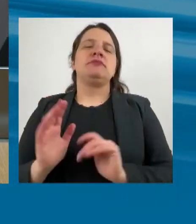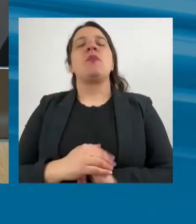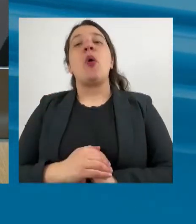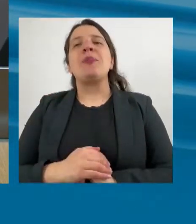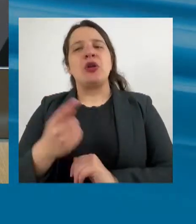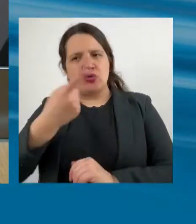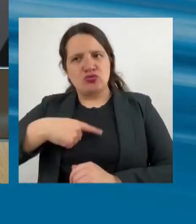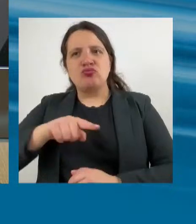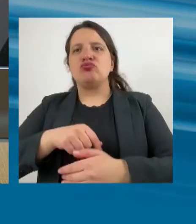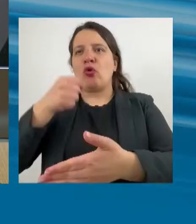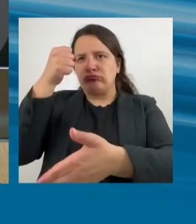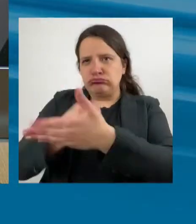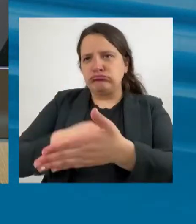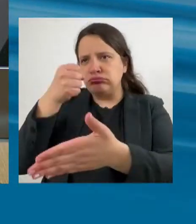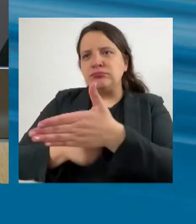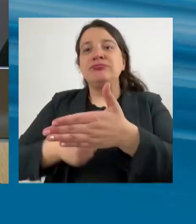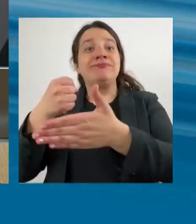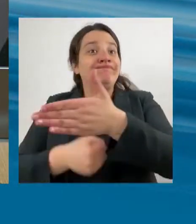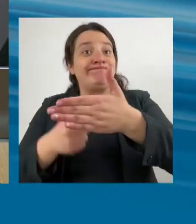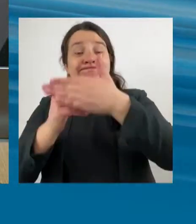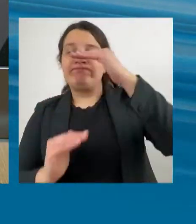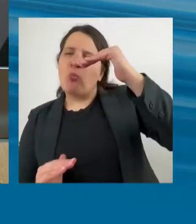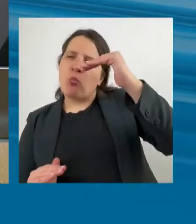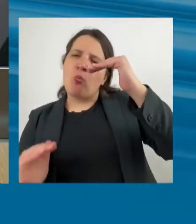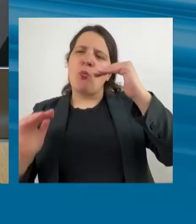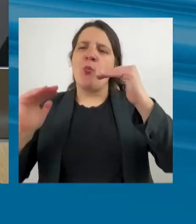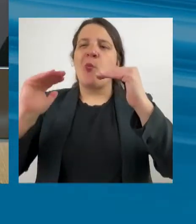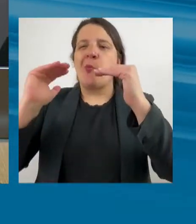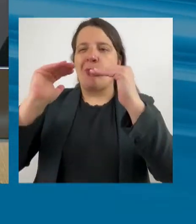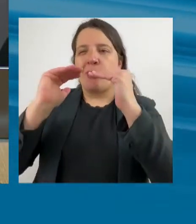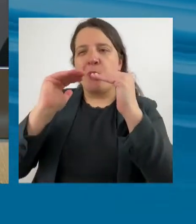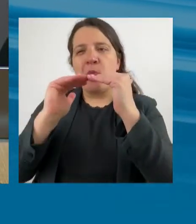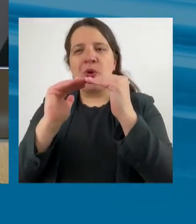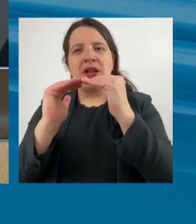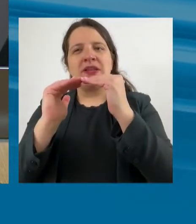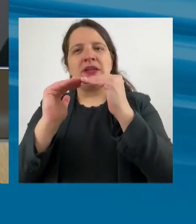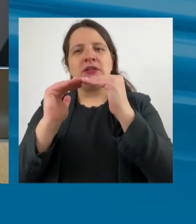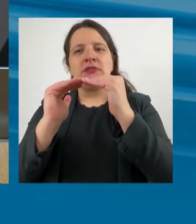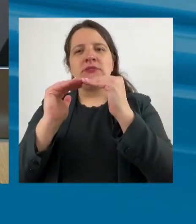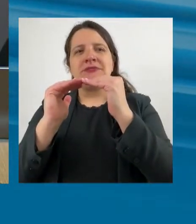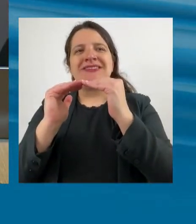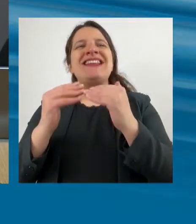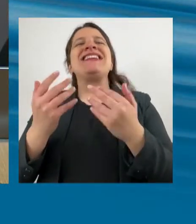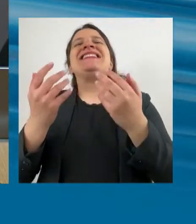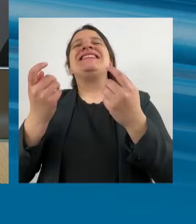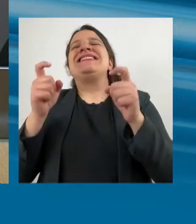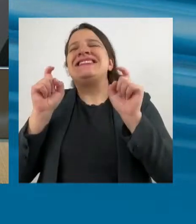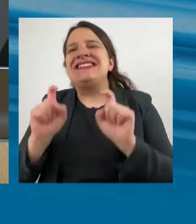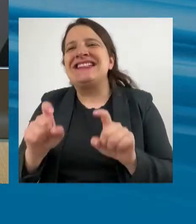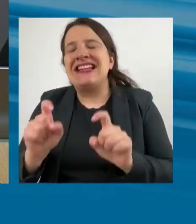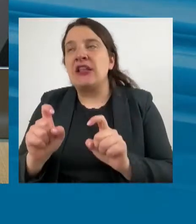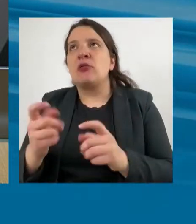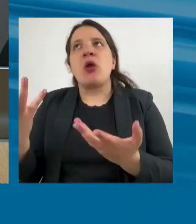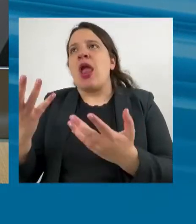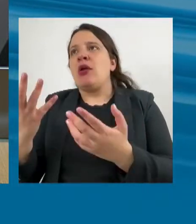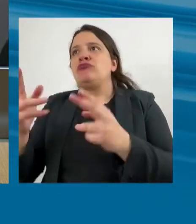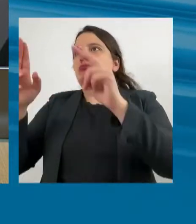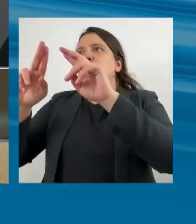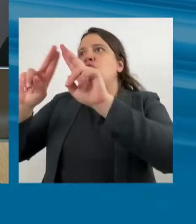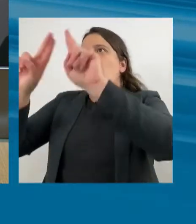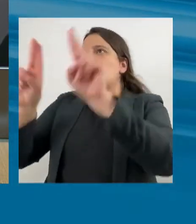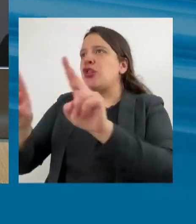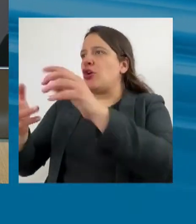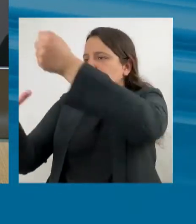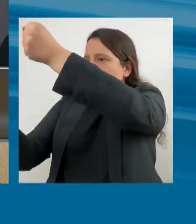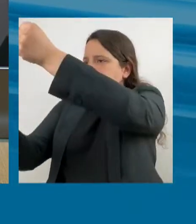very impersonal, almost cruel, international financial services sector that